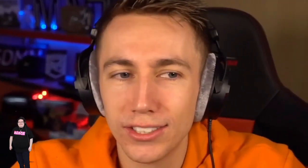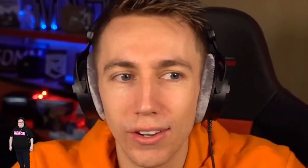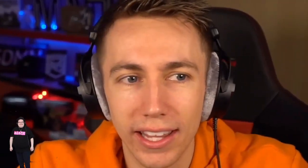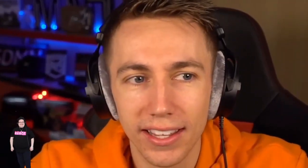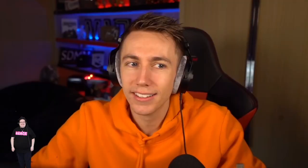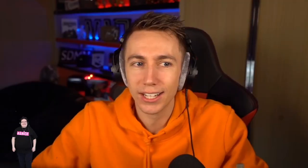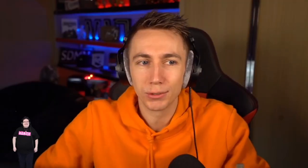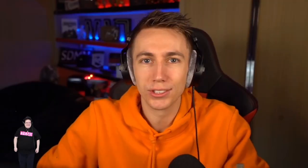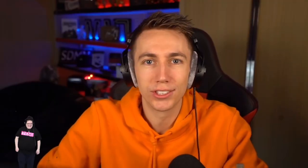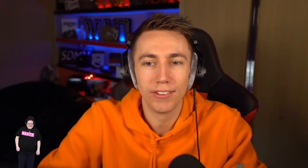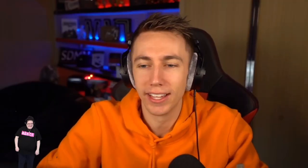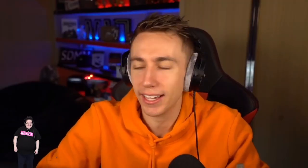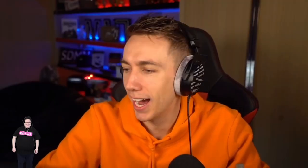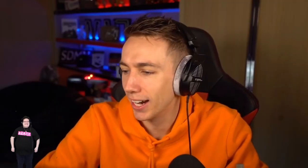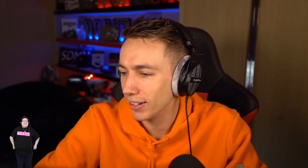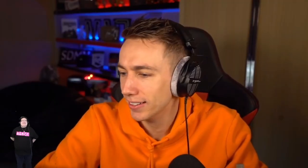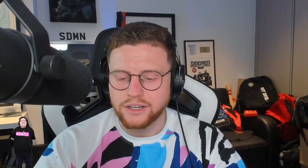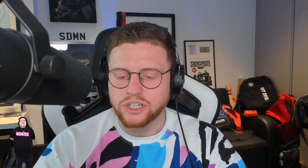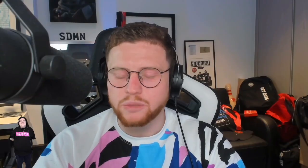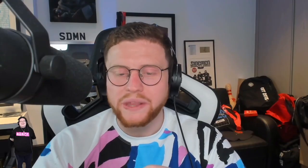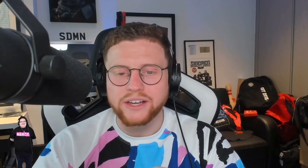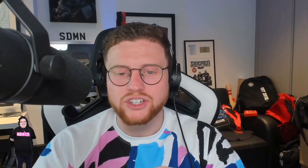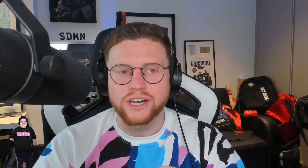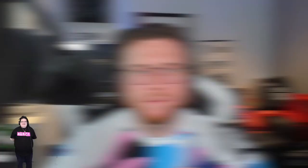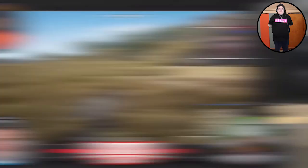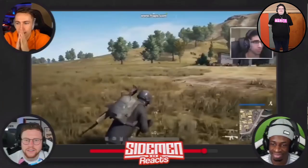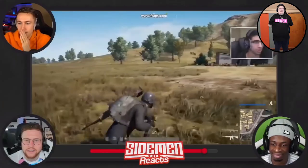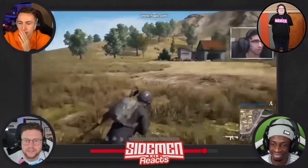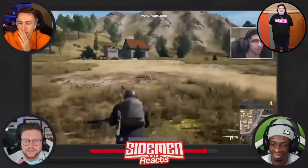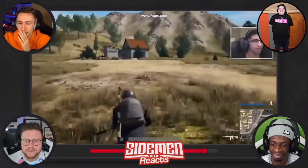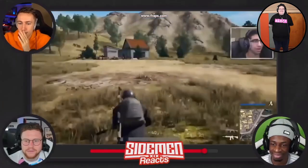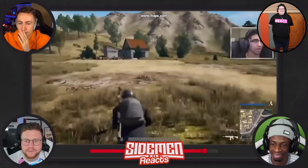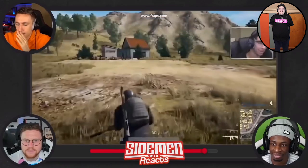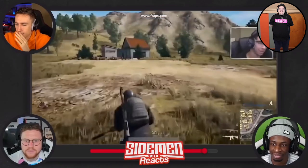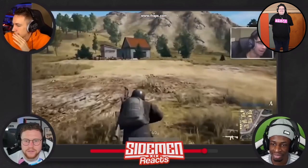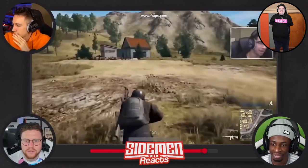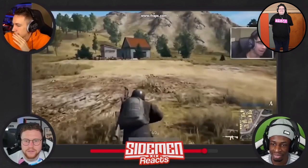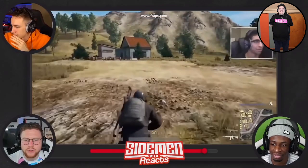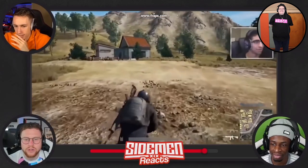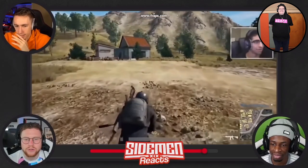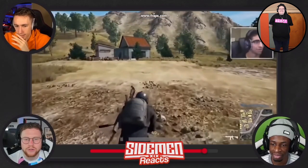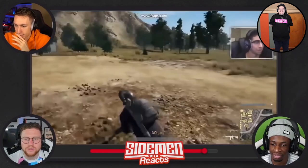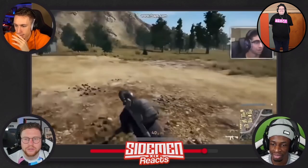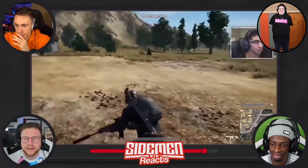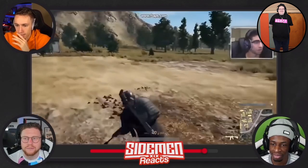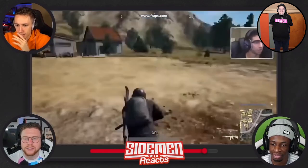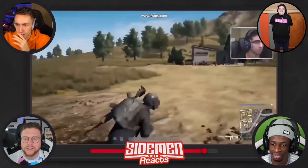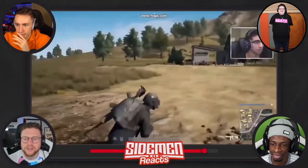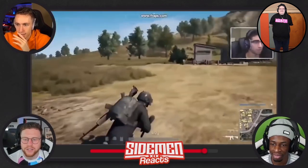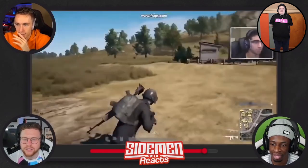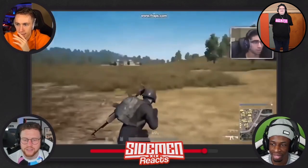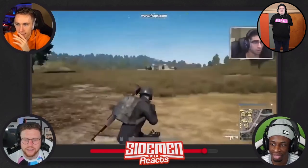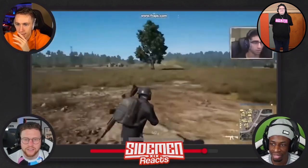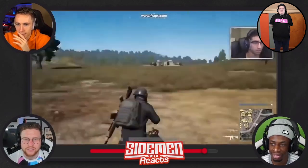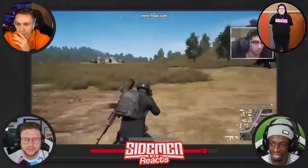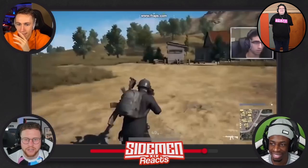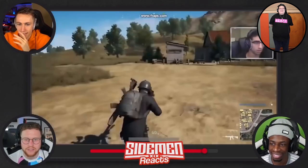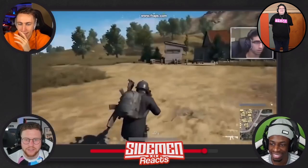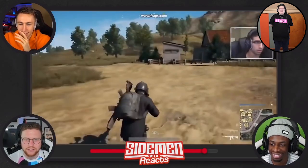you mean? While he's not here, let's watch it. DJ, spin that shit. I like the idea in my head. Who's recorded this with Fraps? It's not Vic,